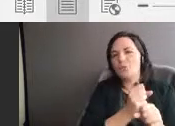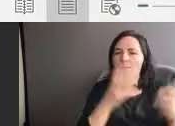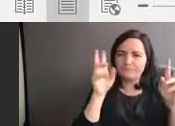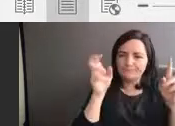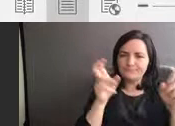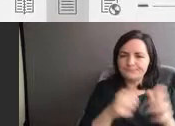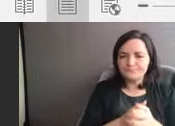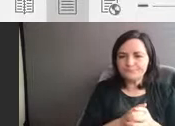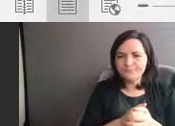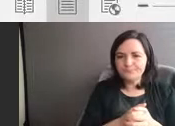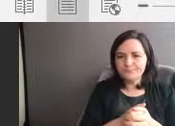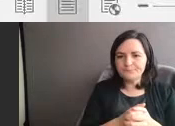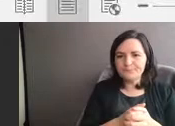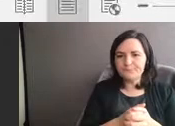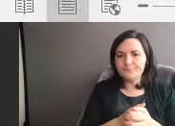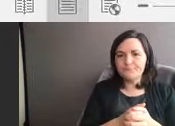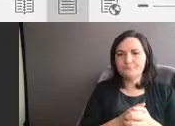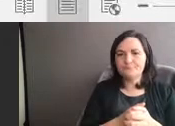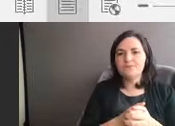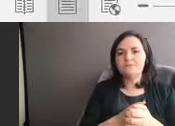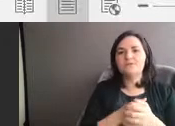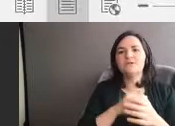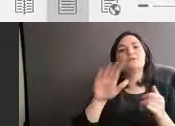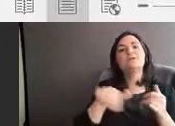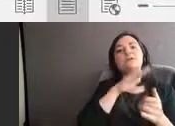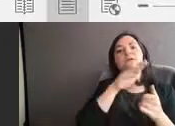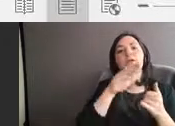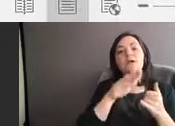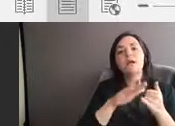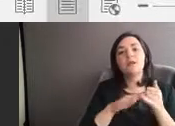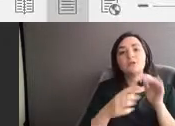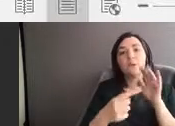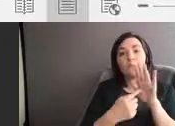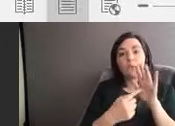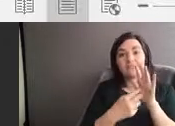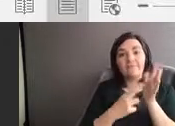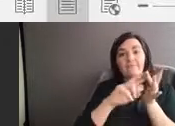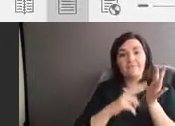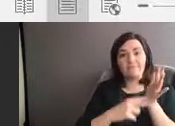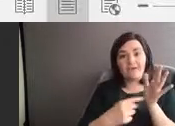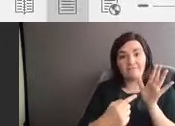That's the setting bit. And then the final bit for your Viva section,